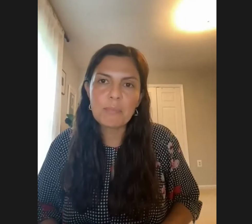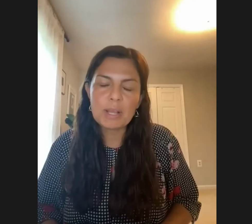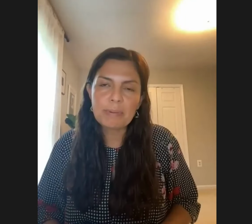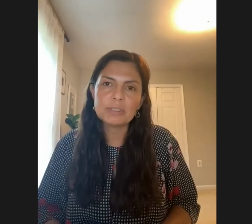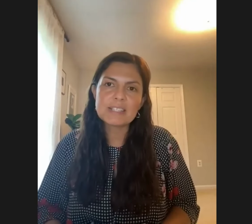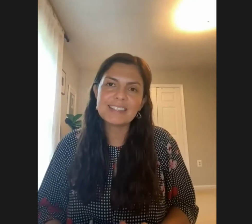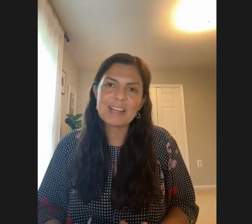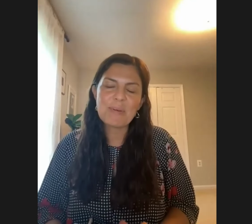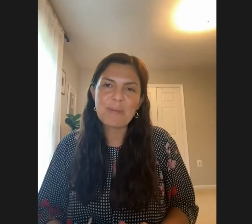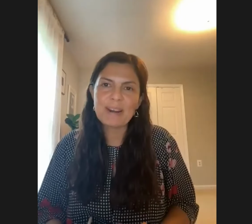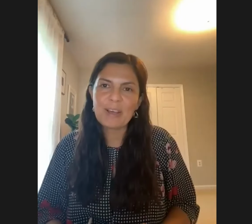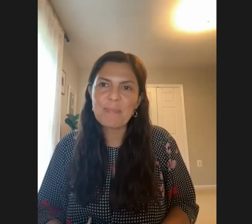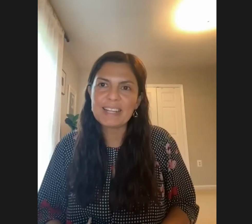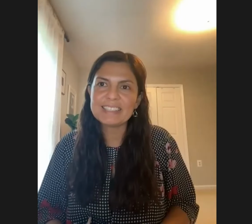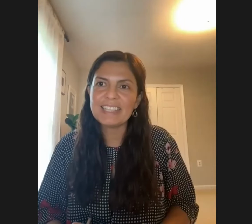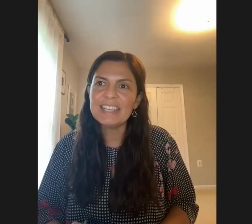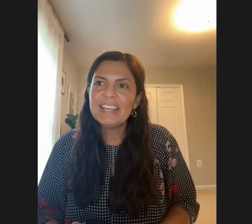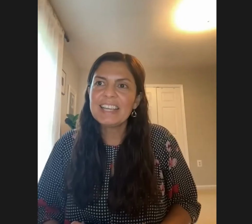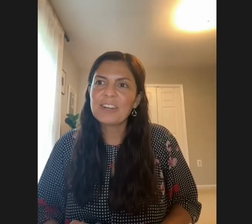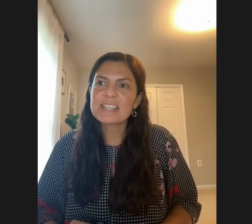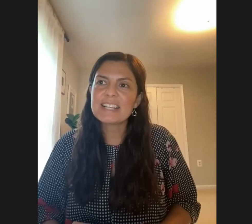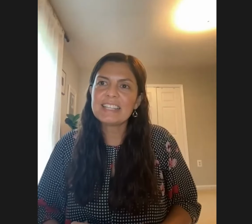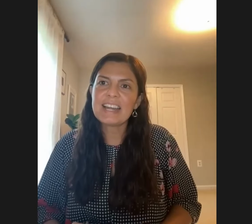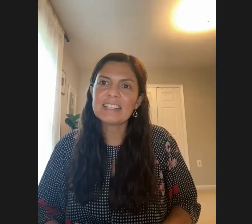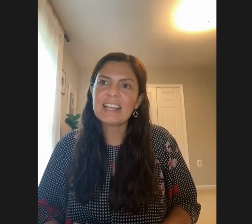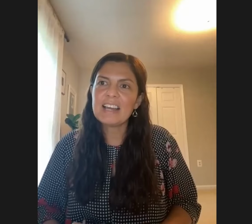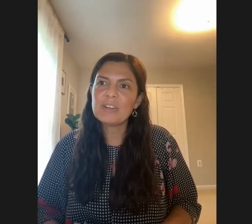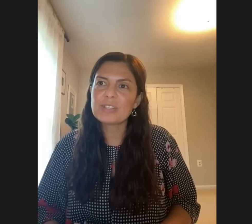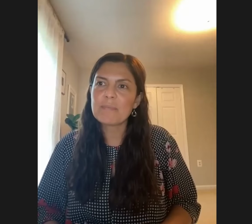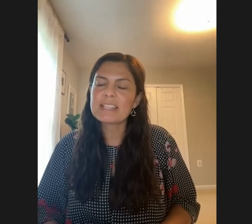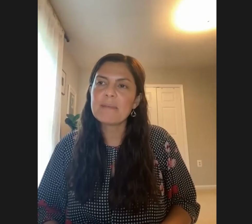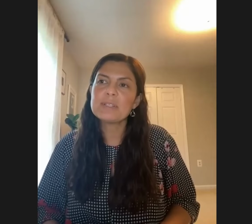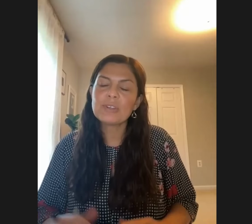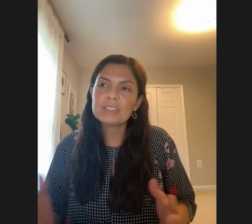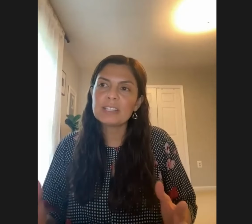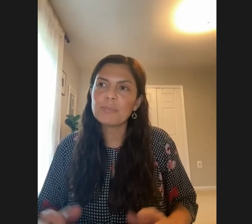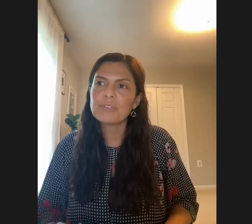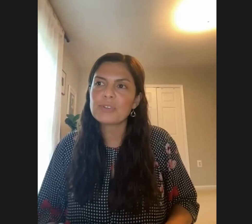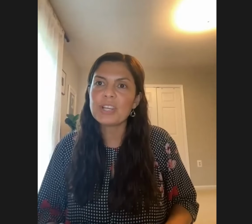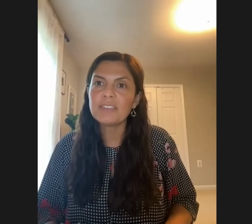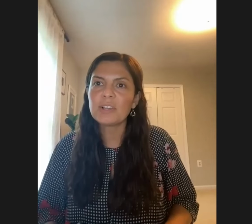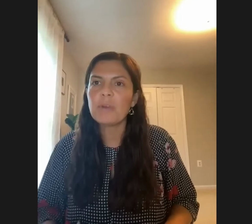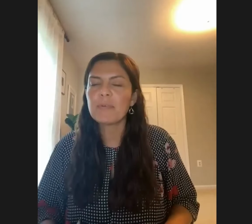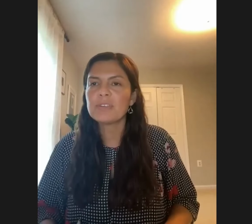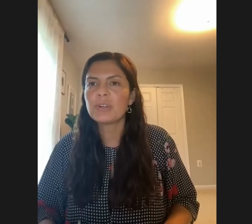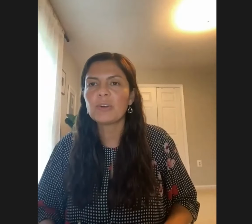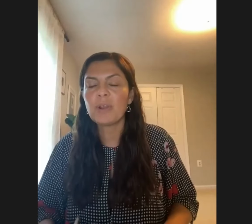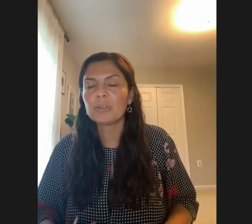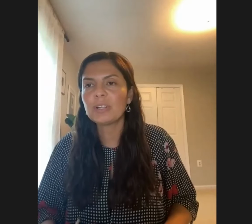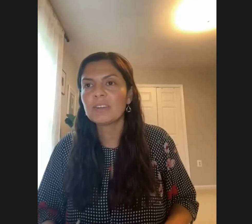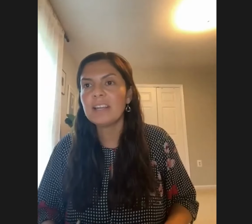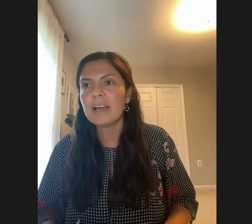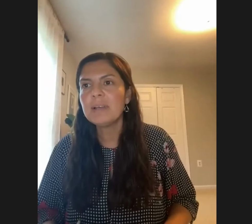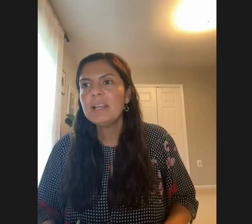And in order to frame what we have prepared for you, I would like to highlight the issues that both Mr.